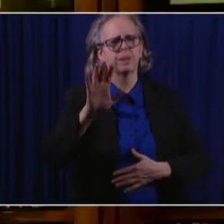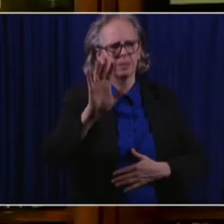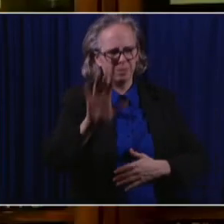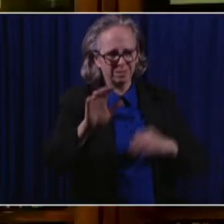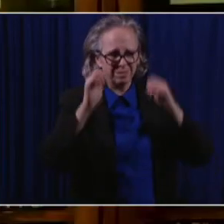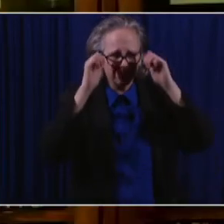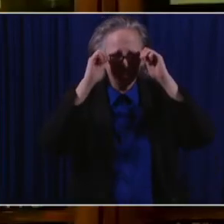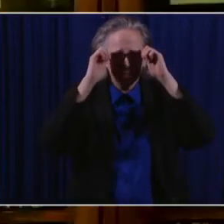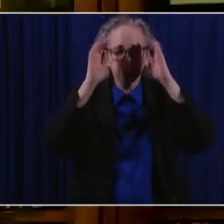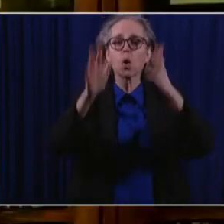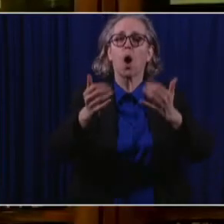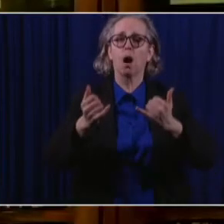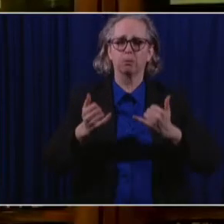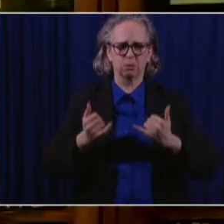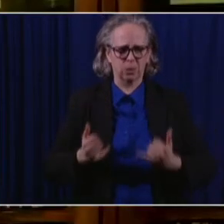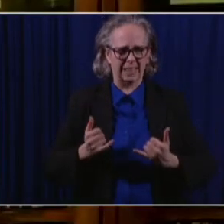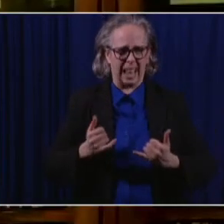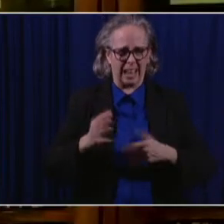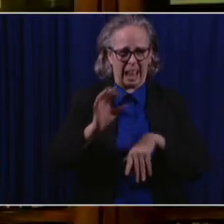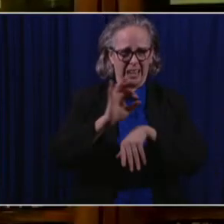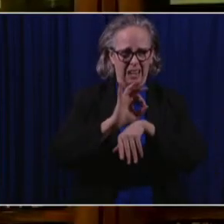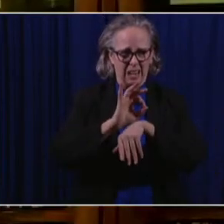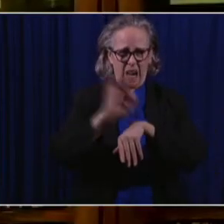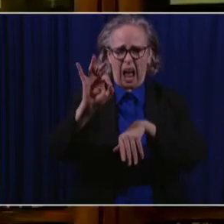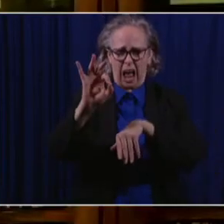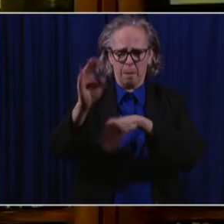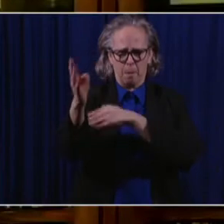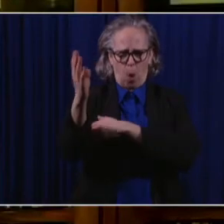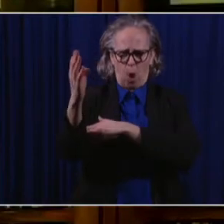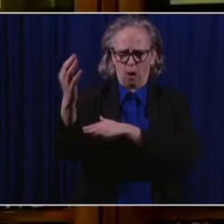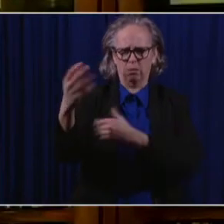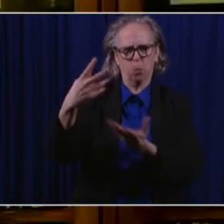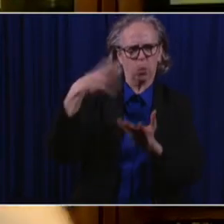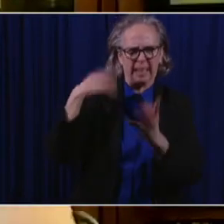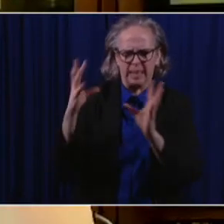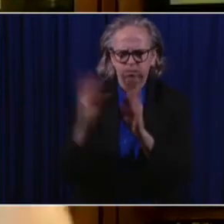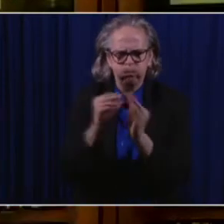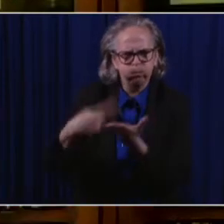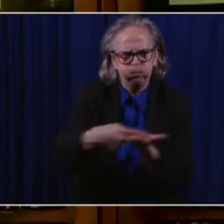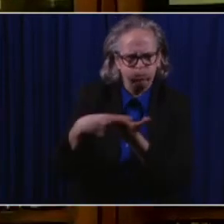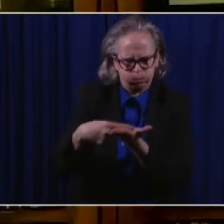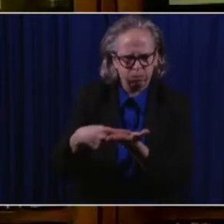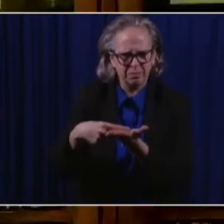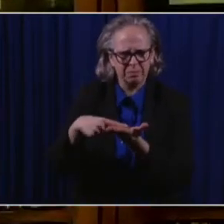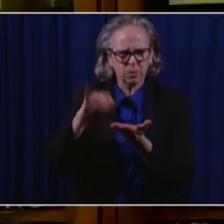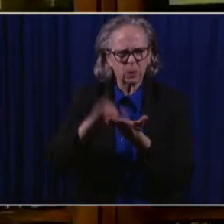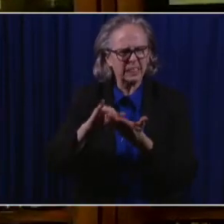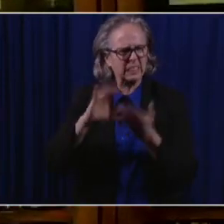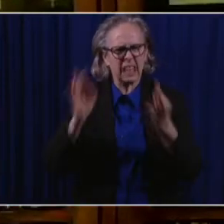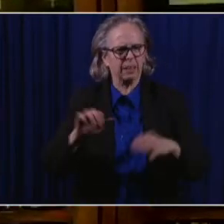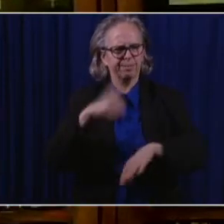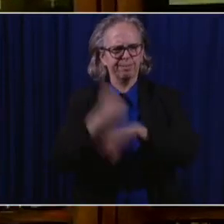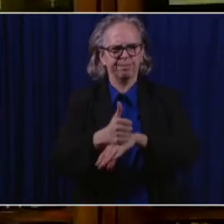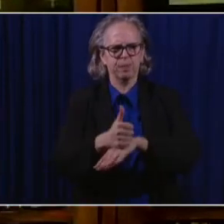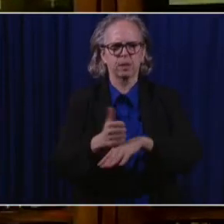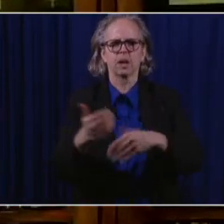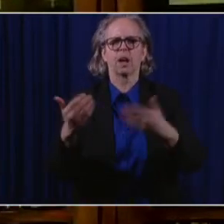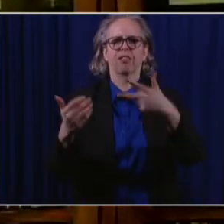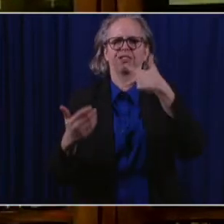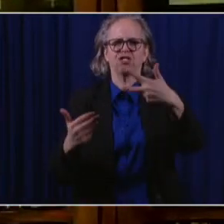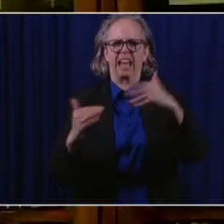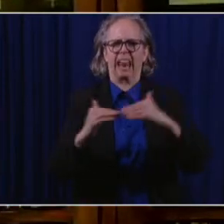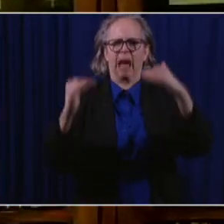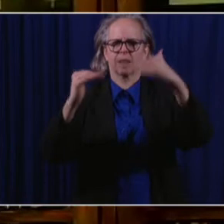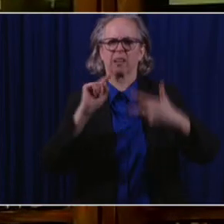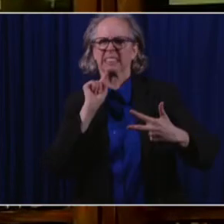a.m. surge call, we reviewed a new kind of nomenclature, a new kind of 3-level system for what people are postponing.